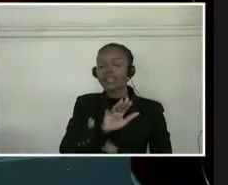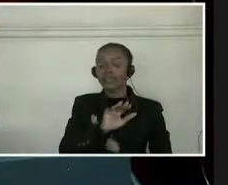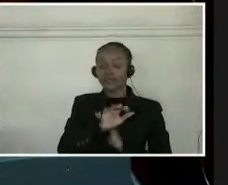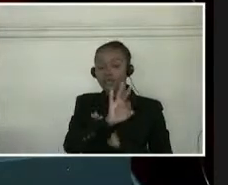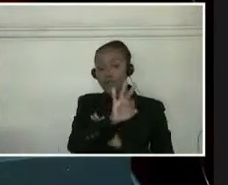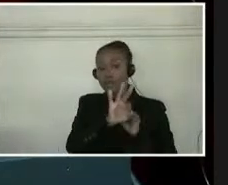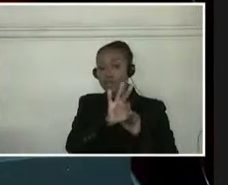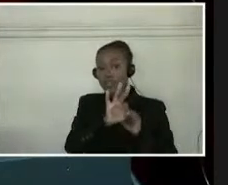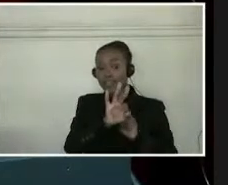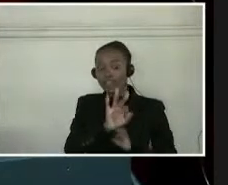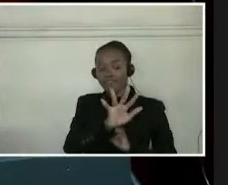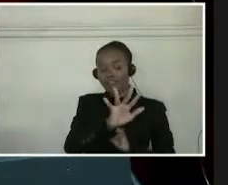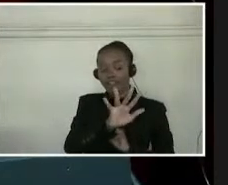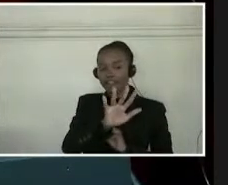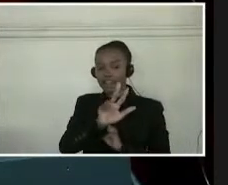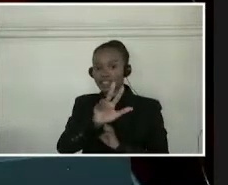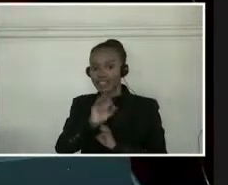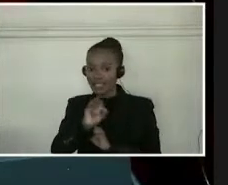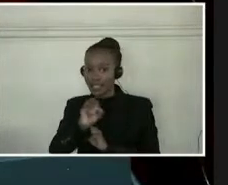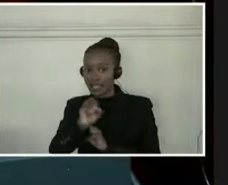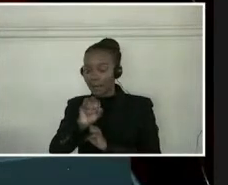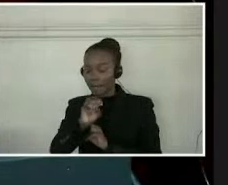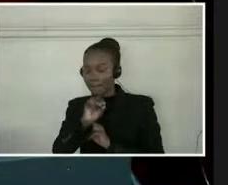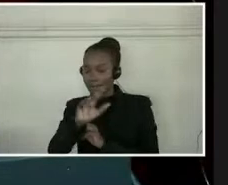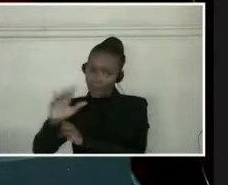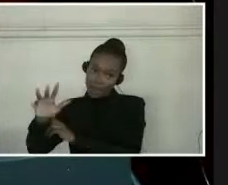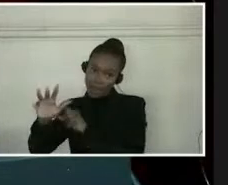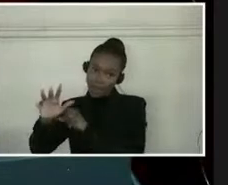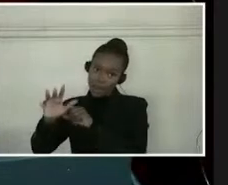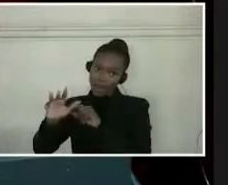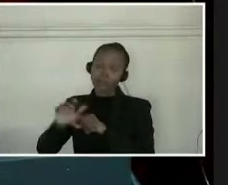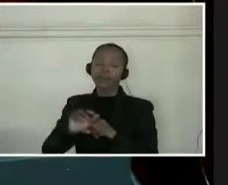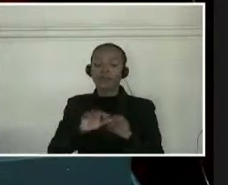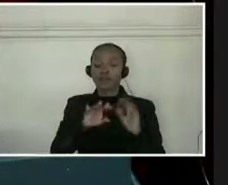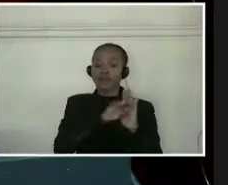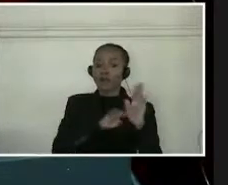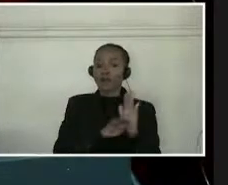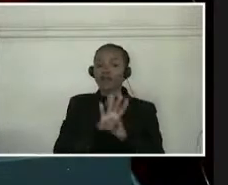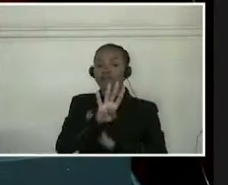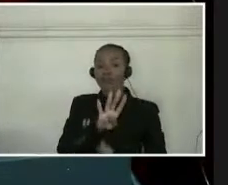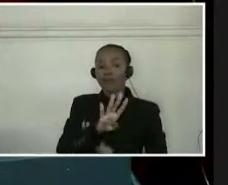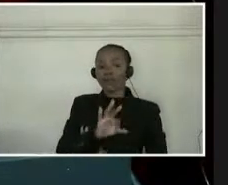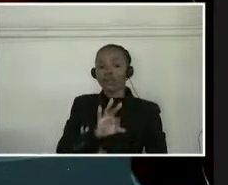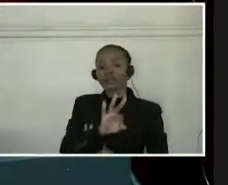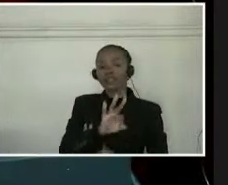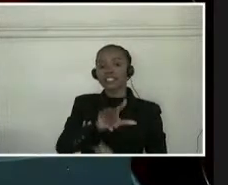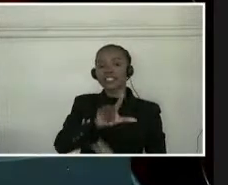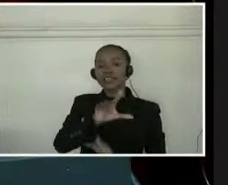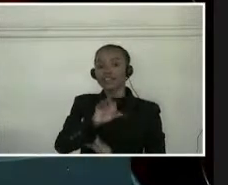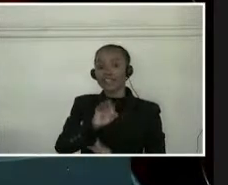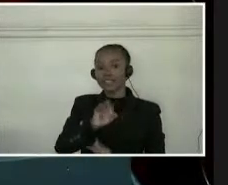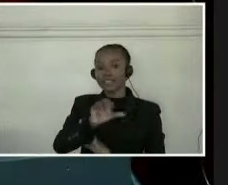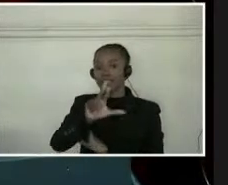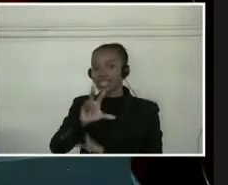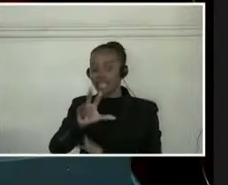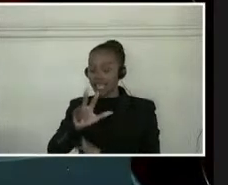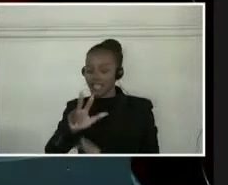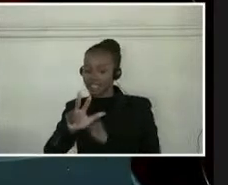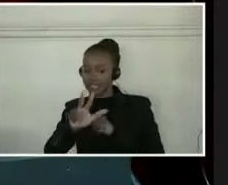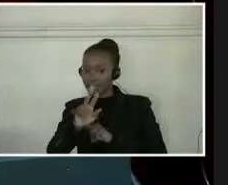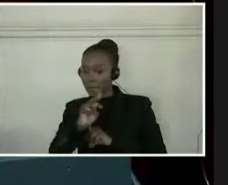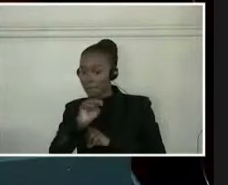000. the last program which is program for sport and recreation with 378 million